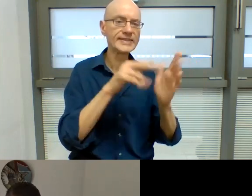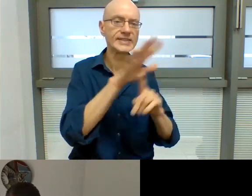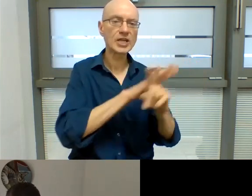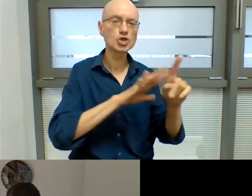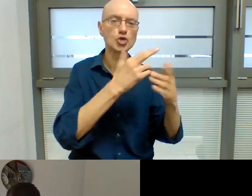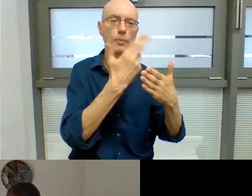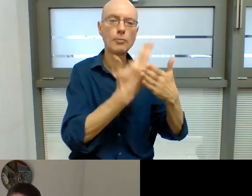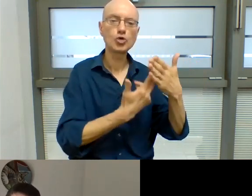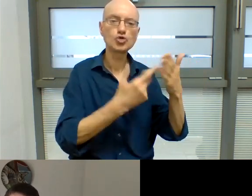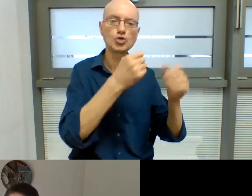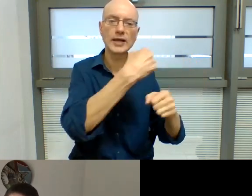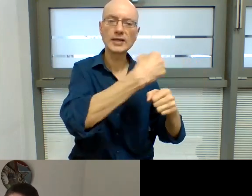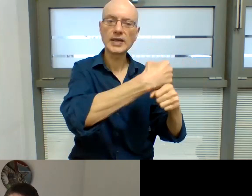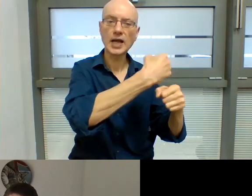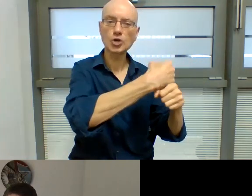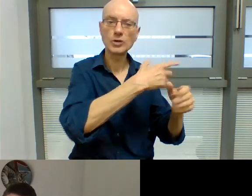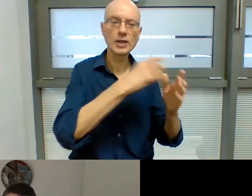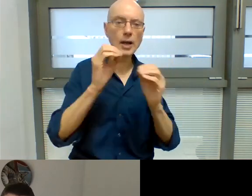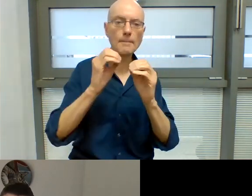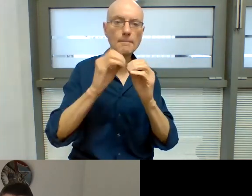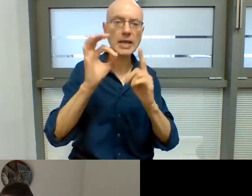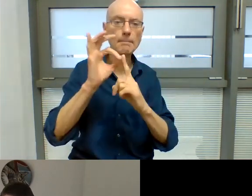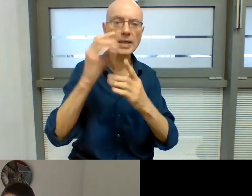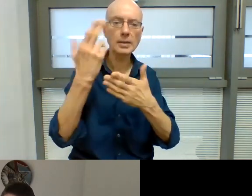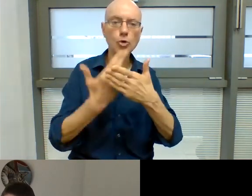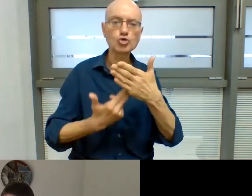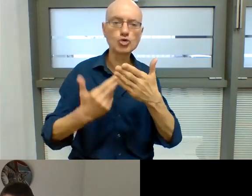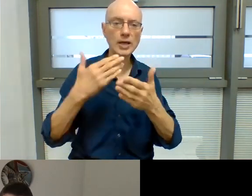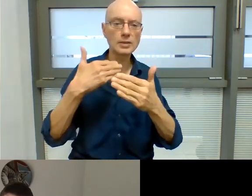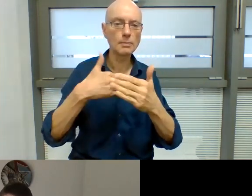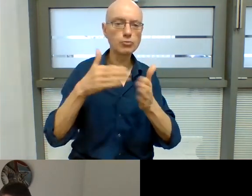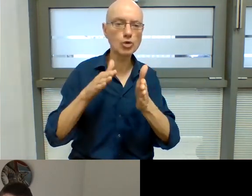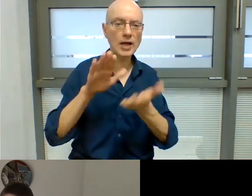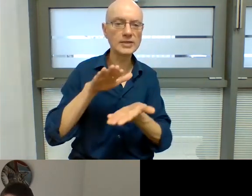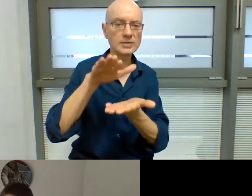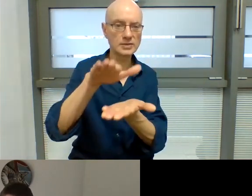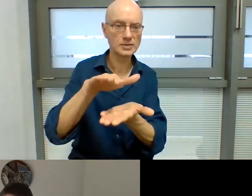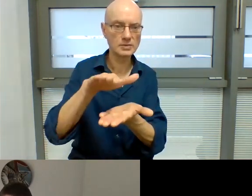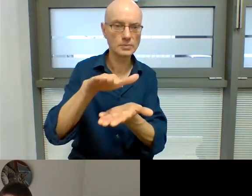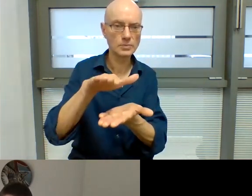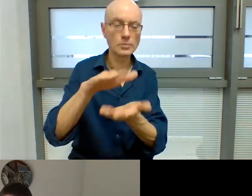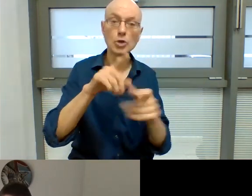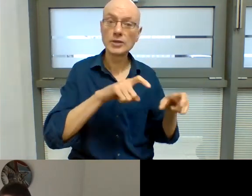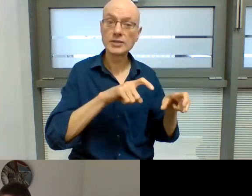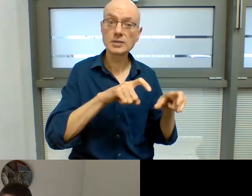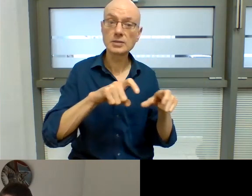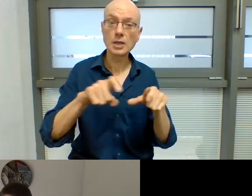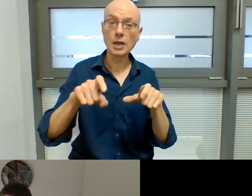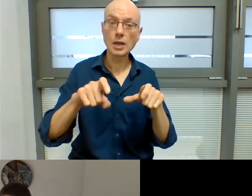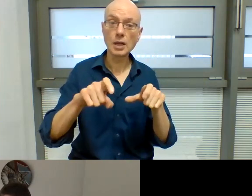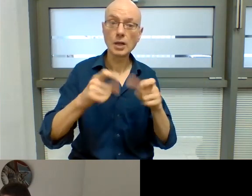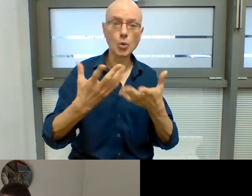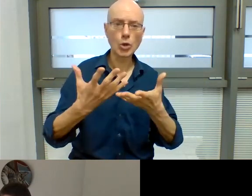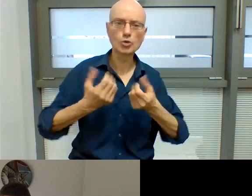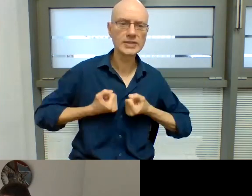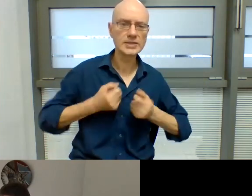and the BP Portrait Prize, which still to this day doesn't accept anything with a